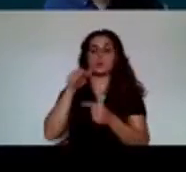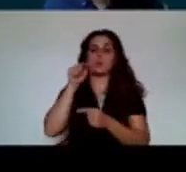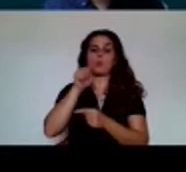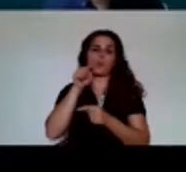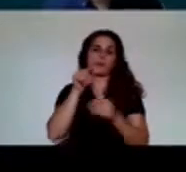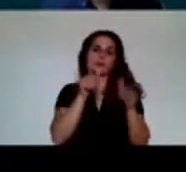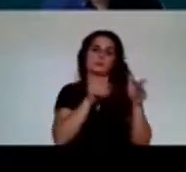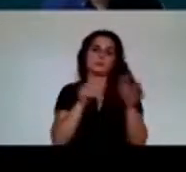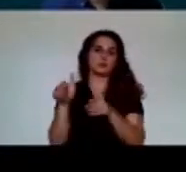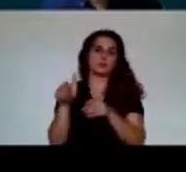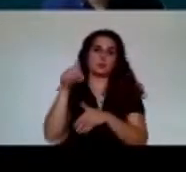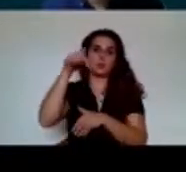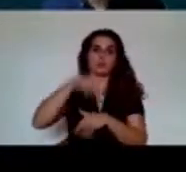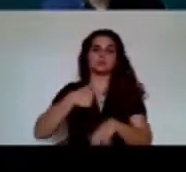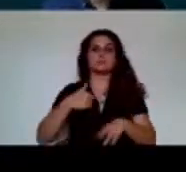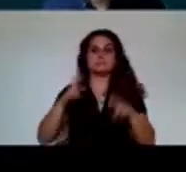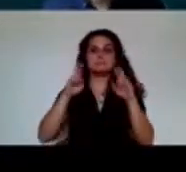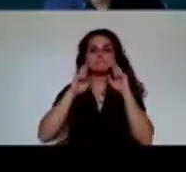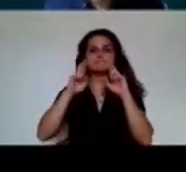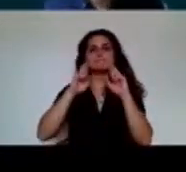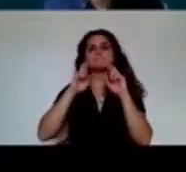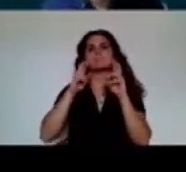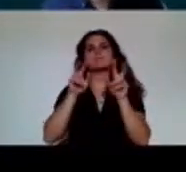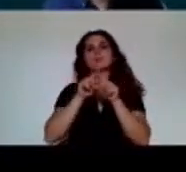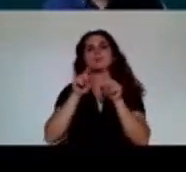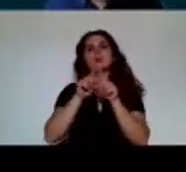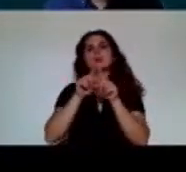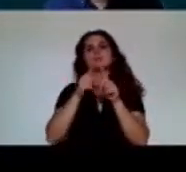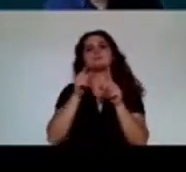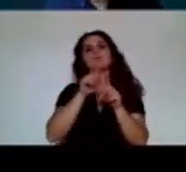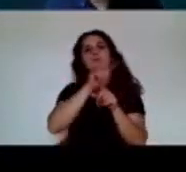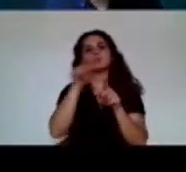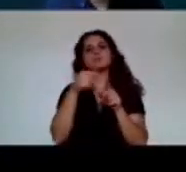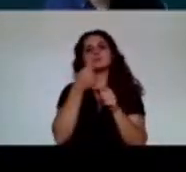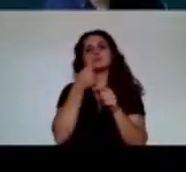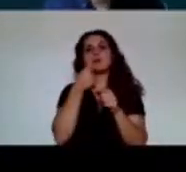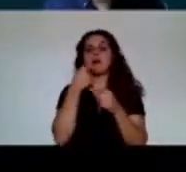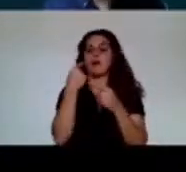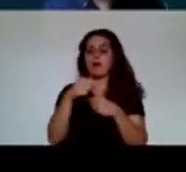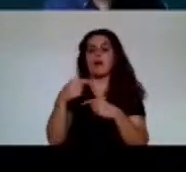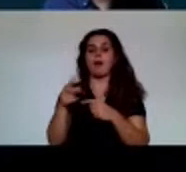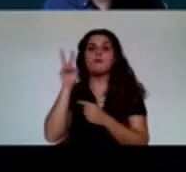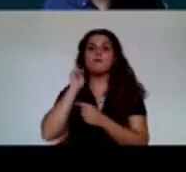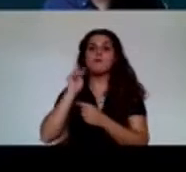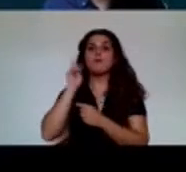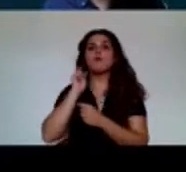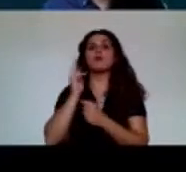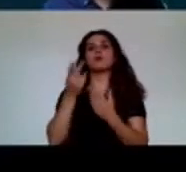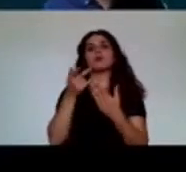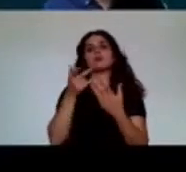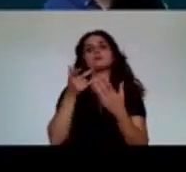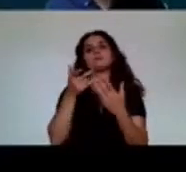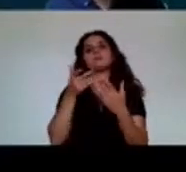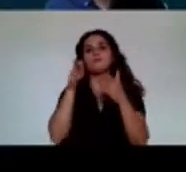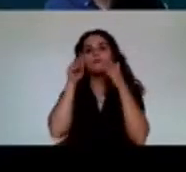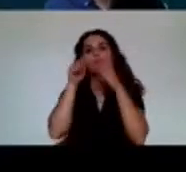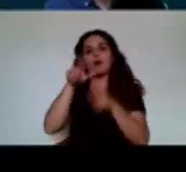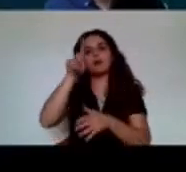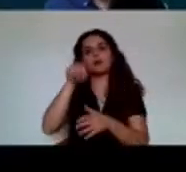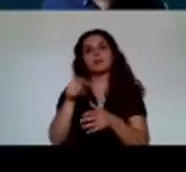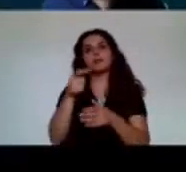presentation today, I hope to be able to convince you that there's a lot of value in bringing the focus to